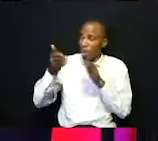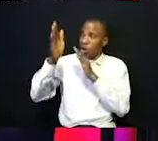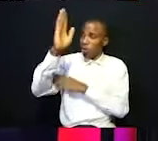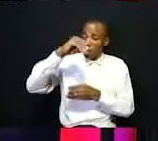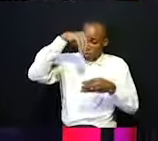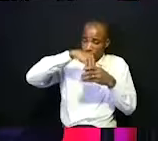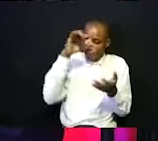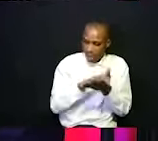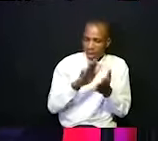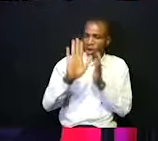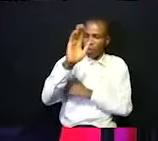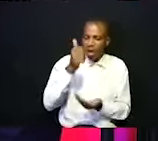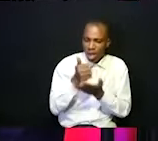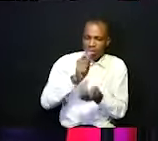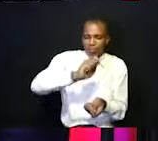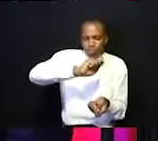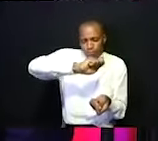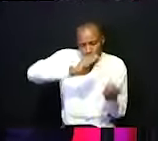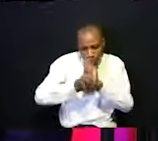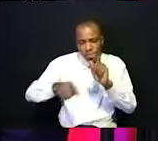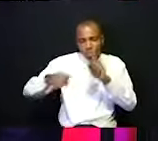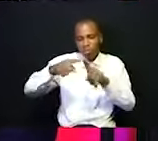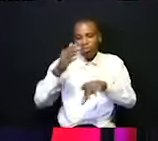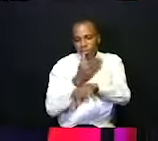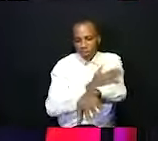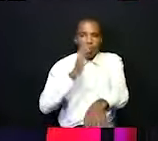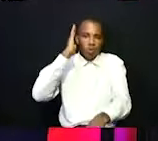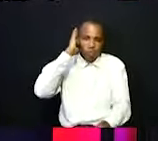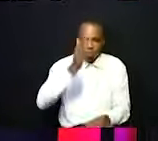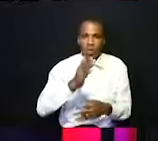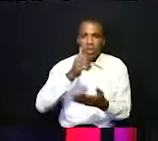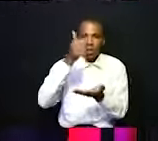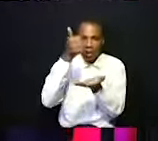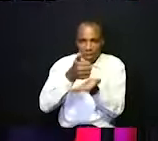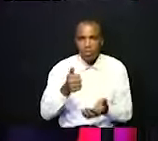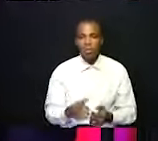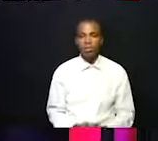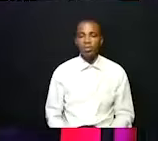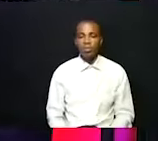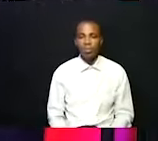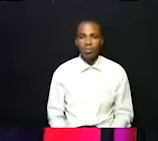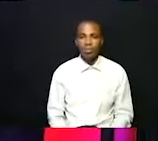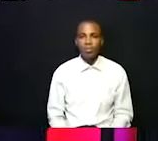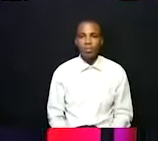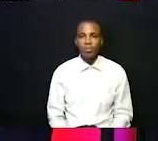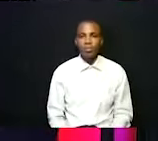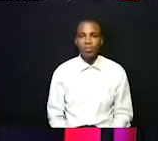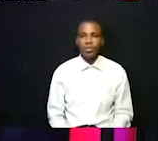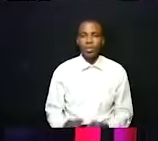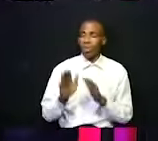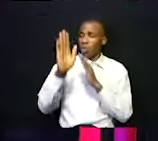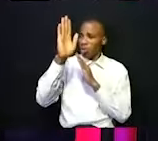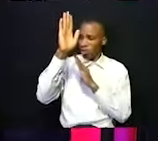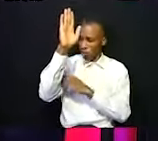marriage. Chance or no any dancing in tino. So woman kwain emma ni wura wari ni mwa. Obema wari na yinshira. The power to transform